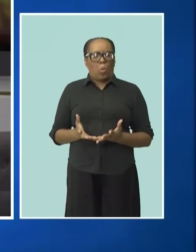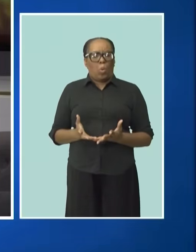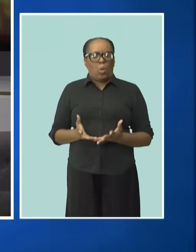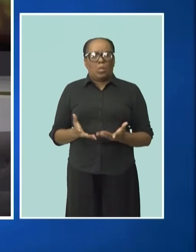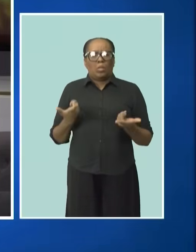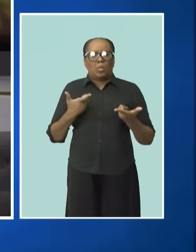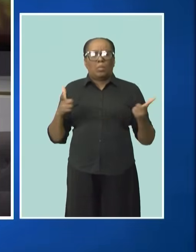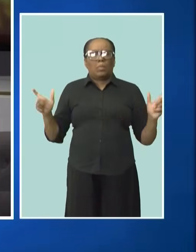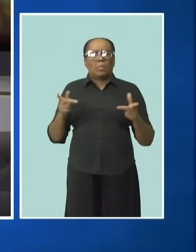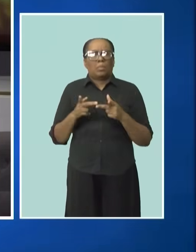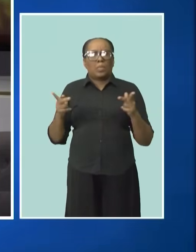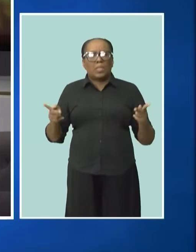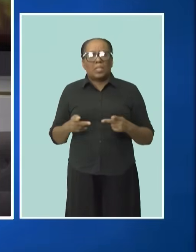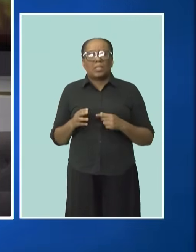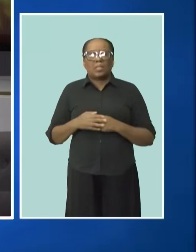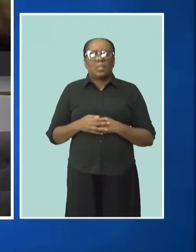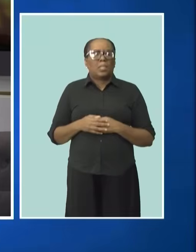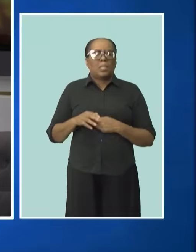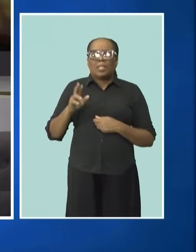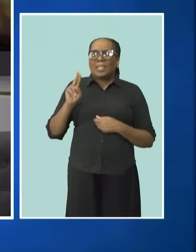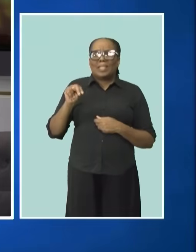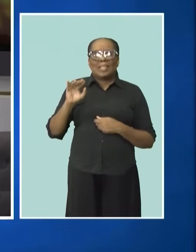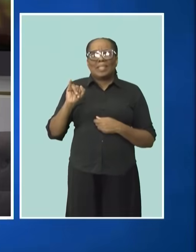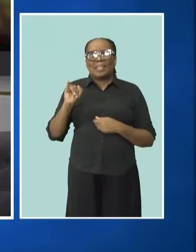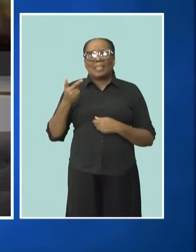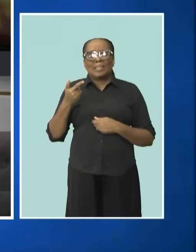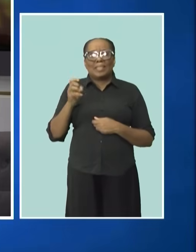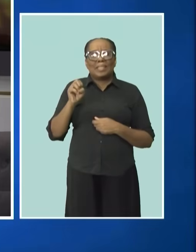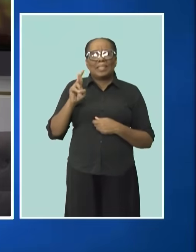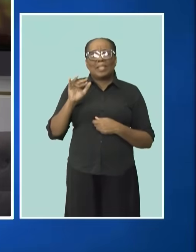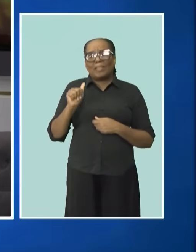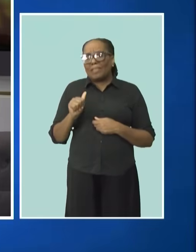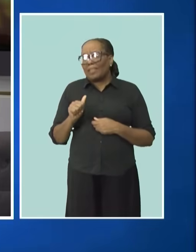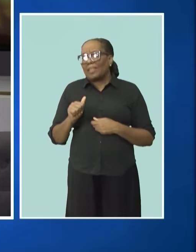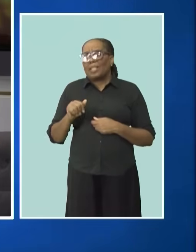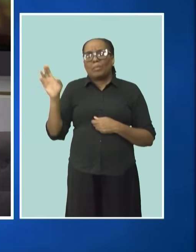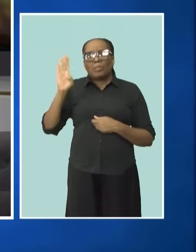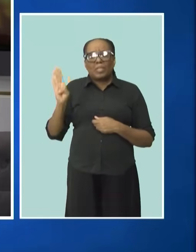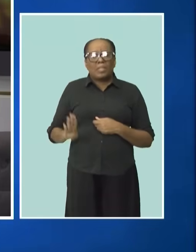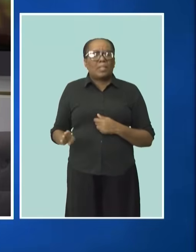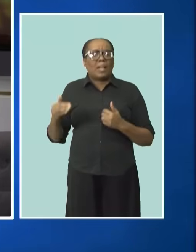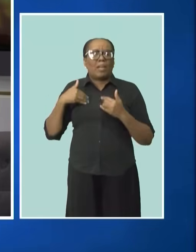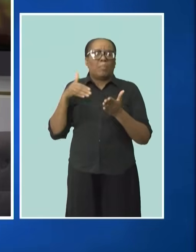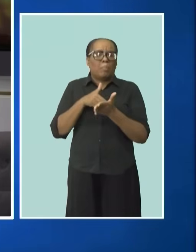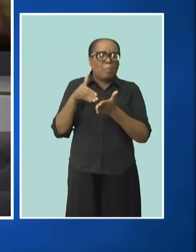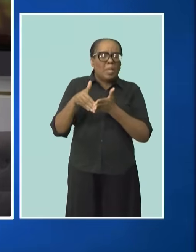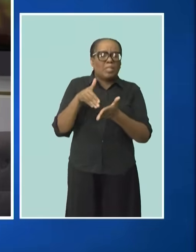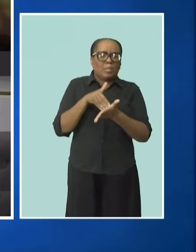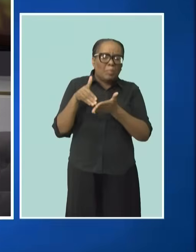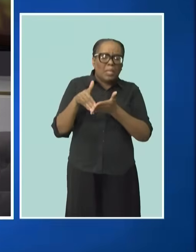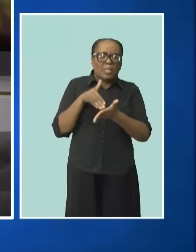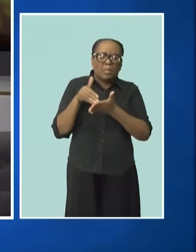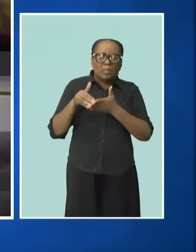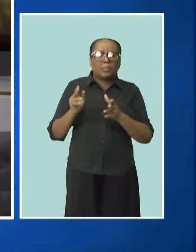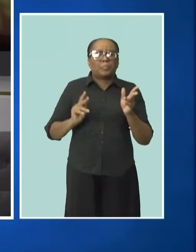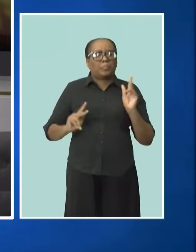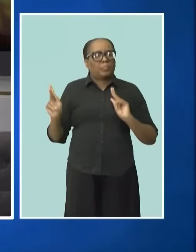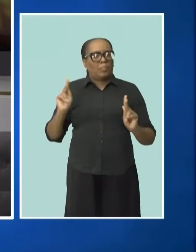people, Nigeria 200+ million, Brazil 200+ million, that a lot of them